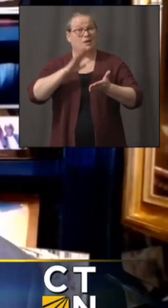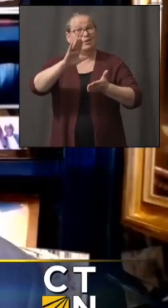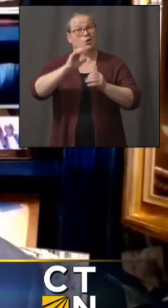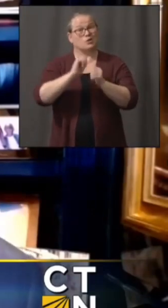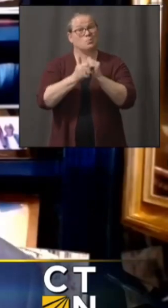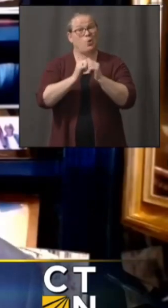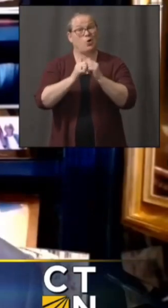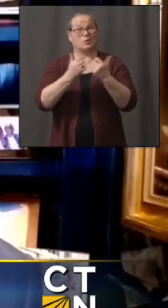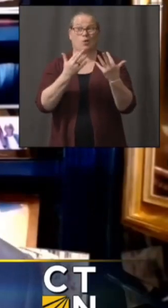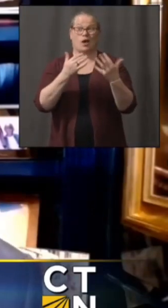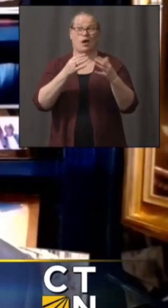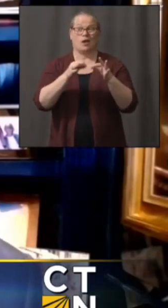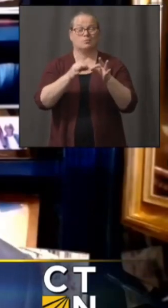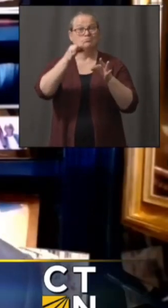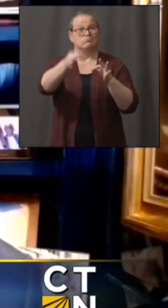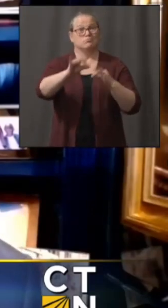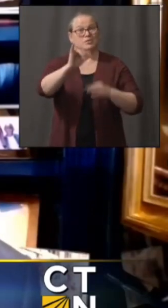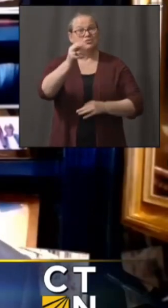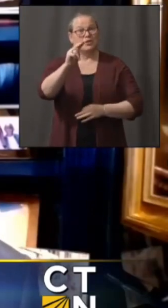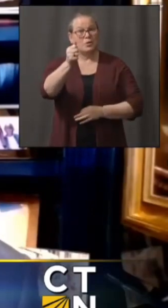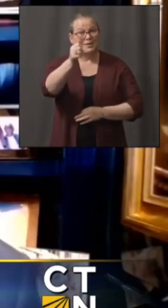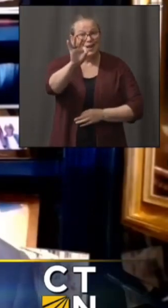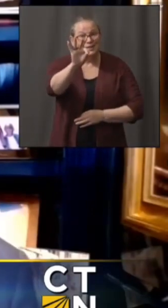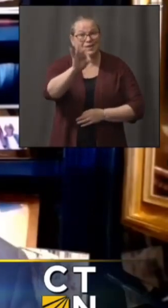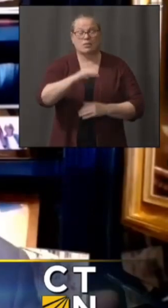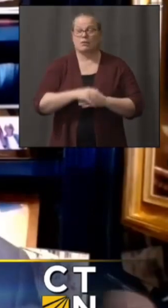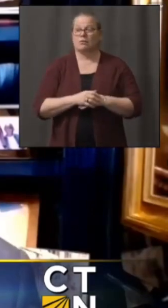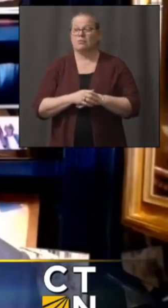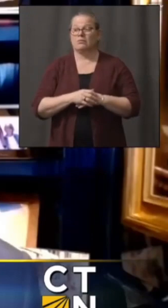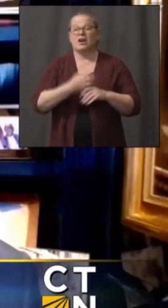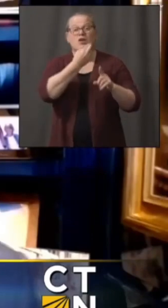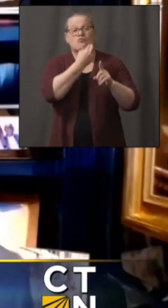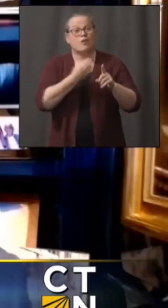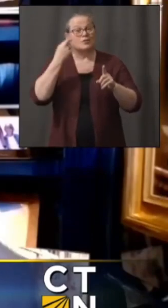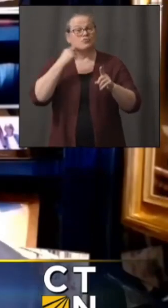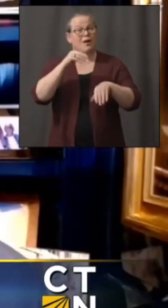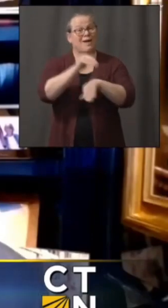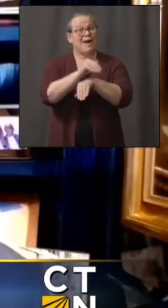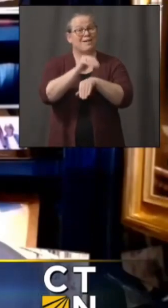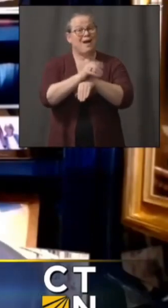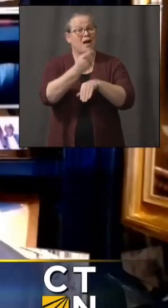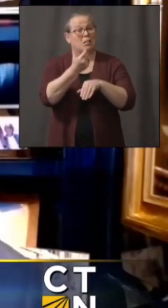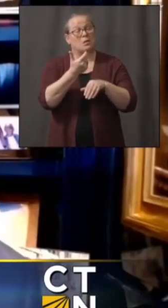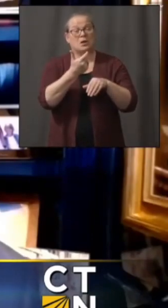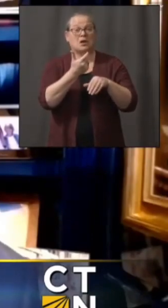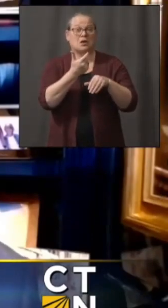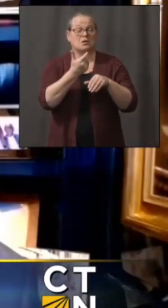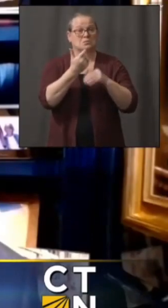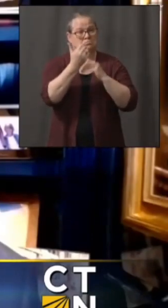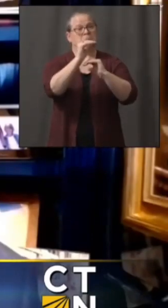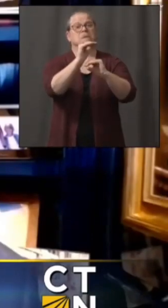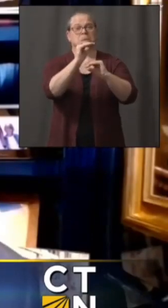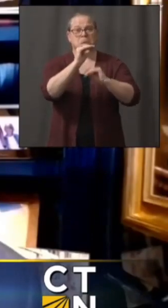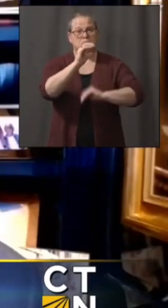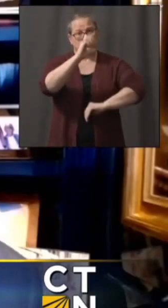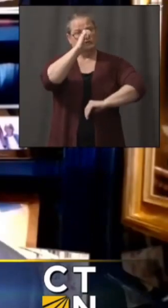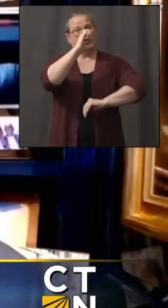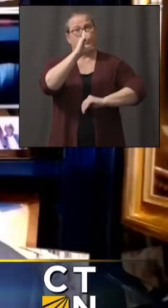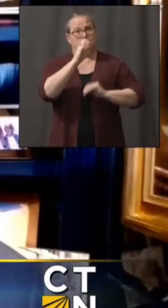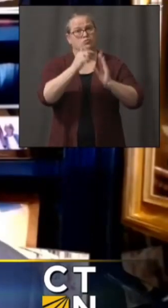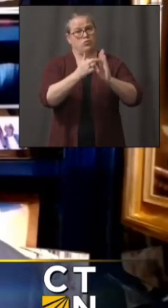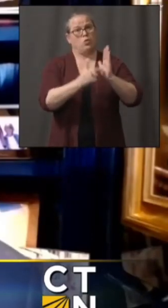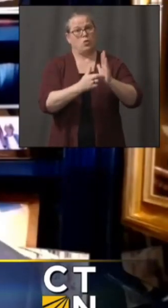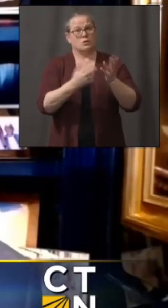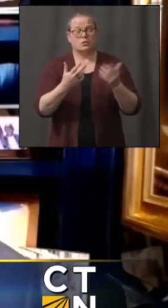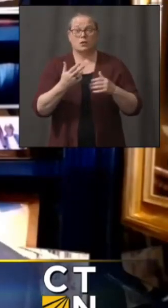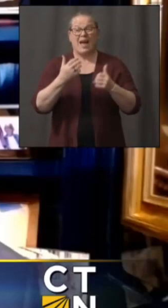you kind of think we're a little bit restrictive there. So I don't know about everything wide open, but I think generally speaking, what we are trying